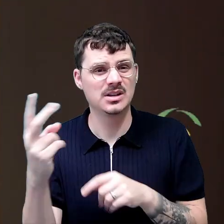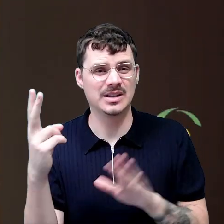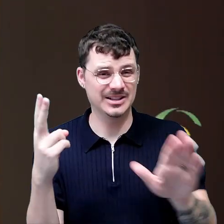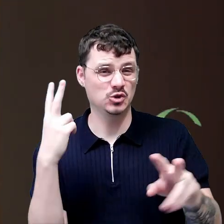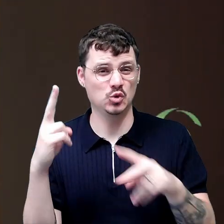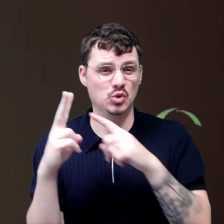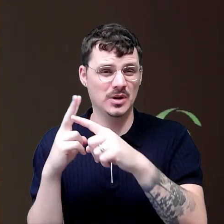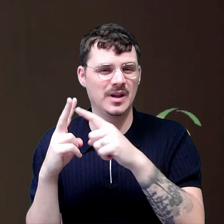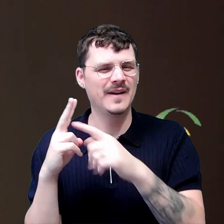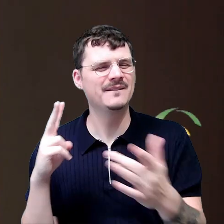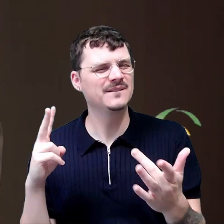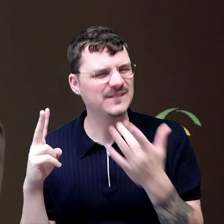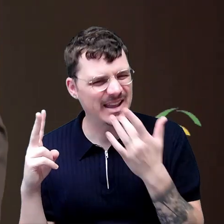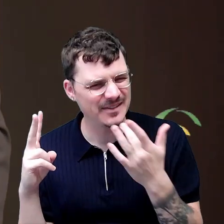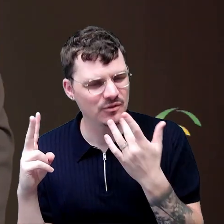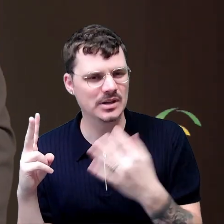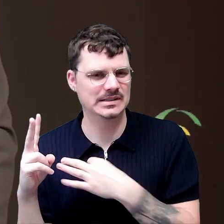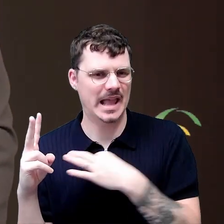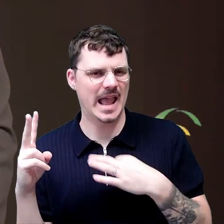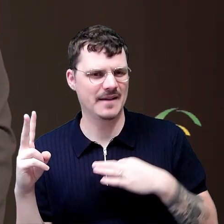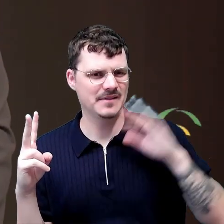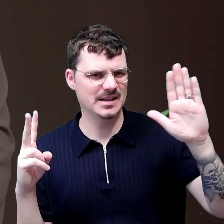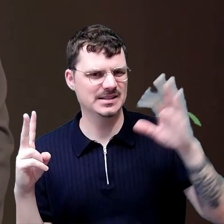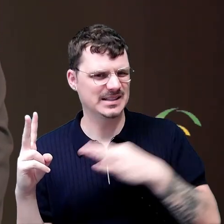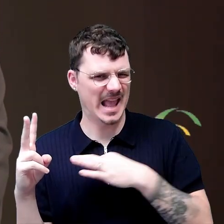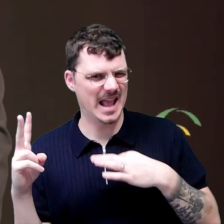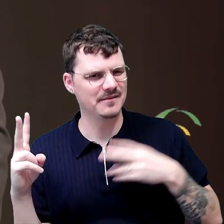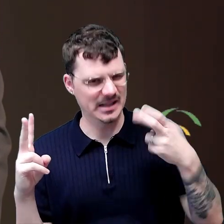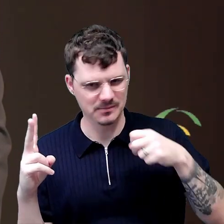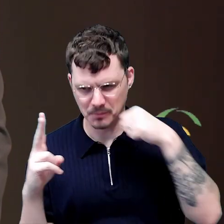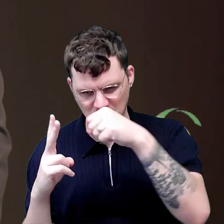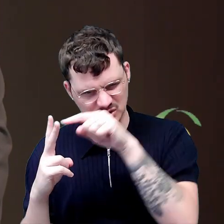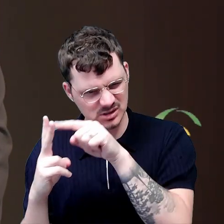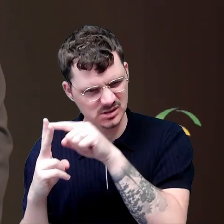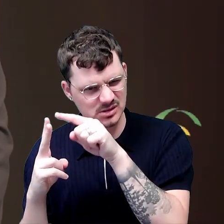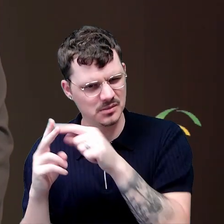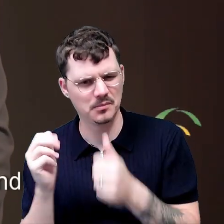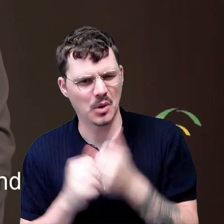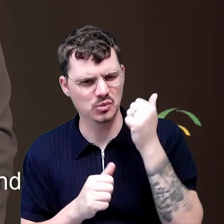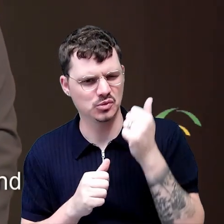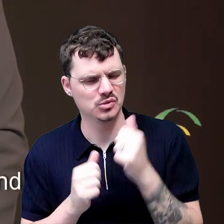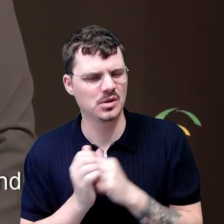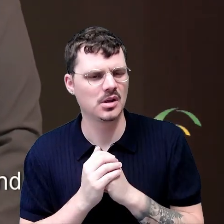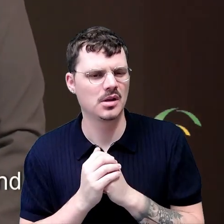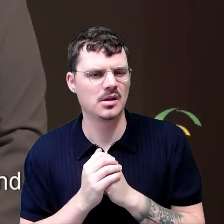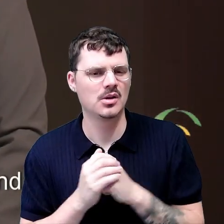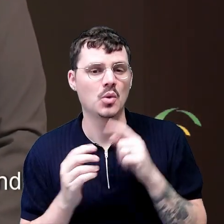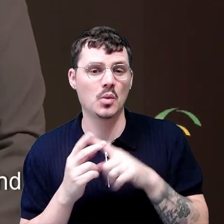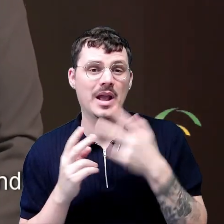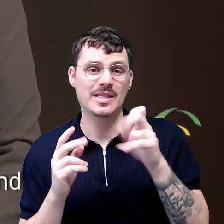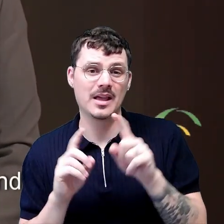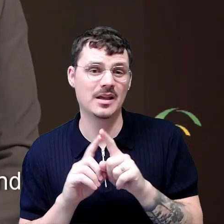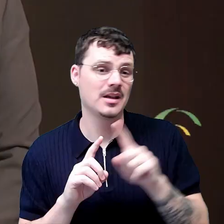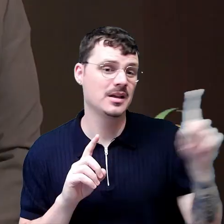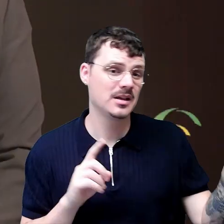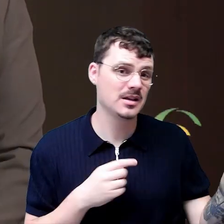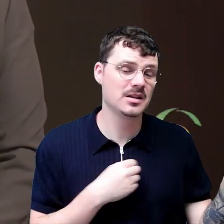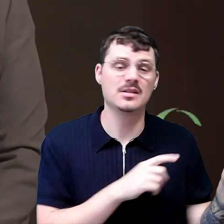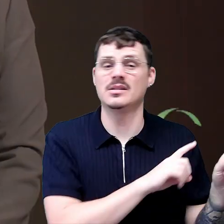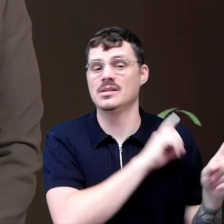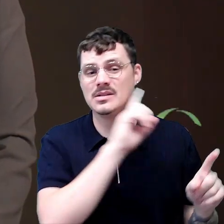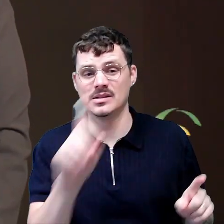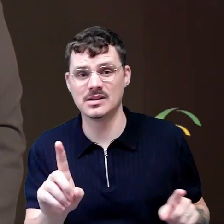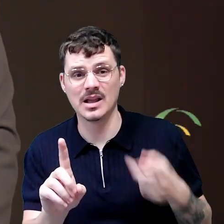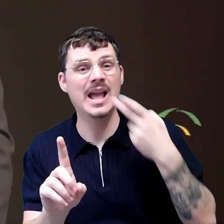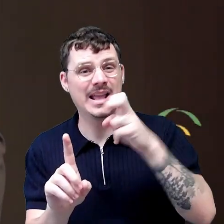most favorite, most beloved staff members. And when they step away and we try and get in between